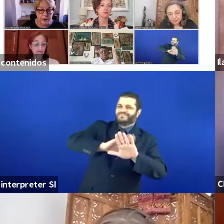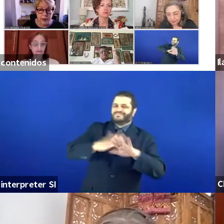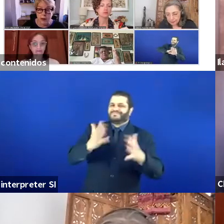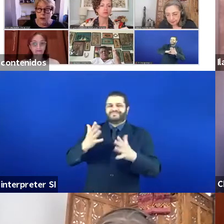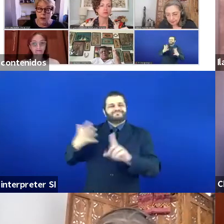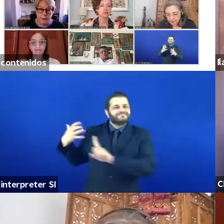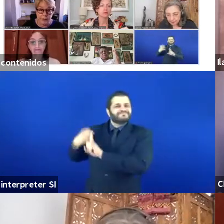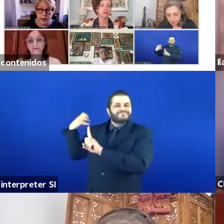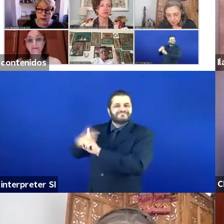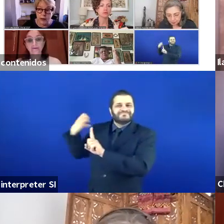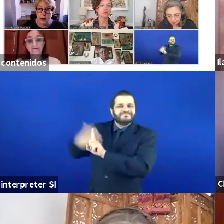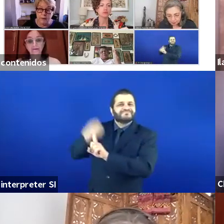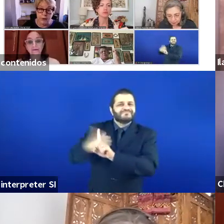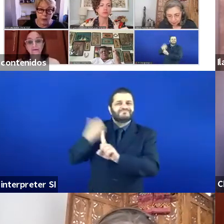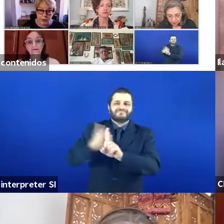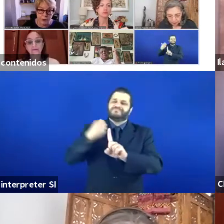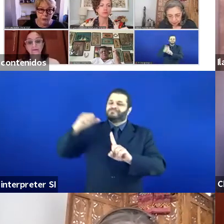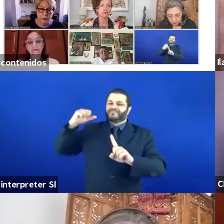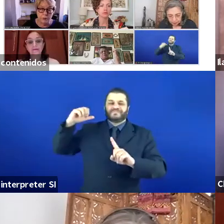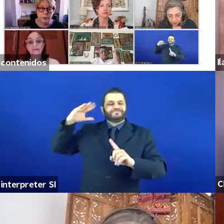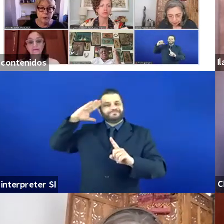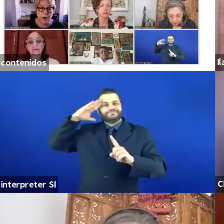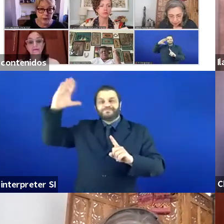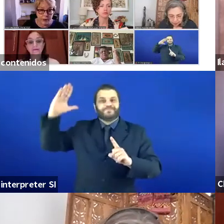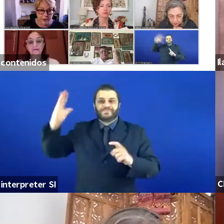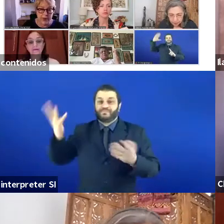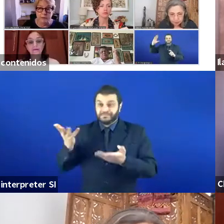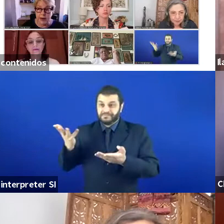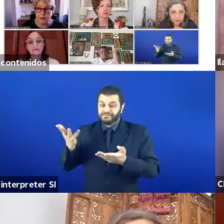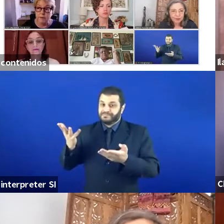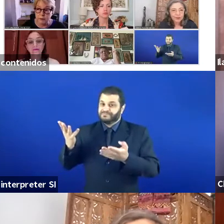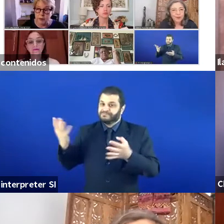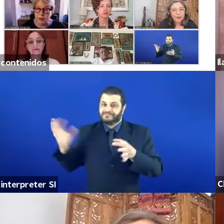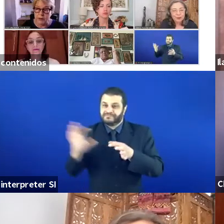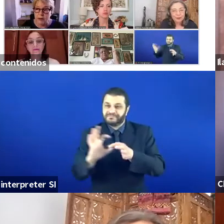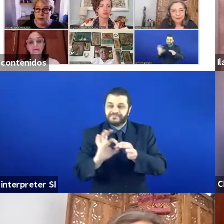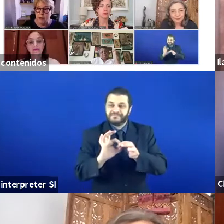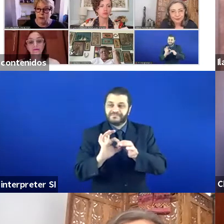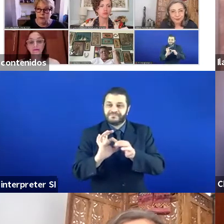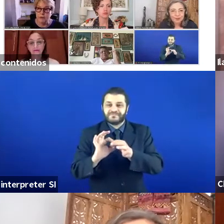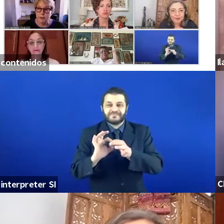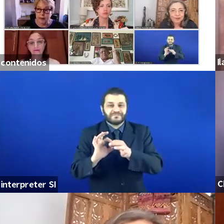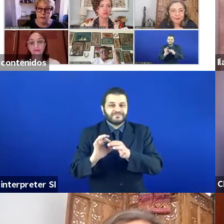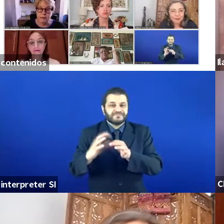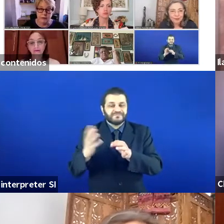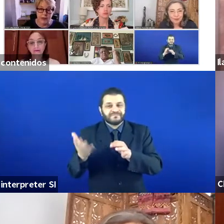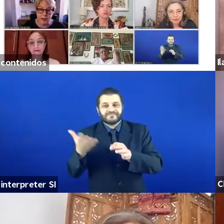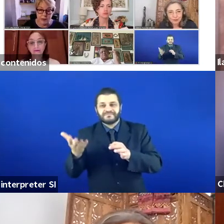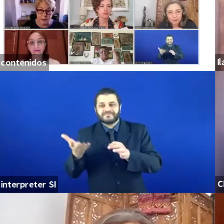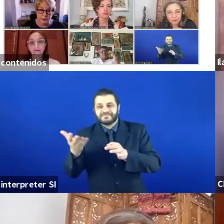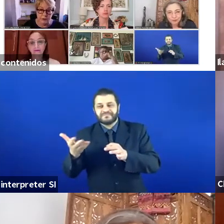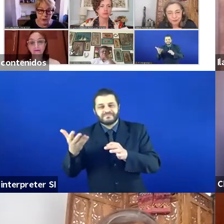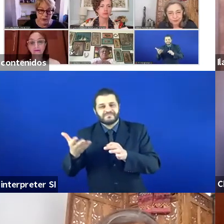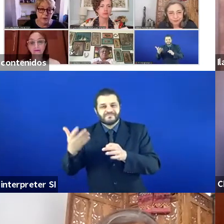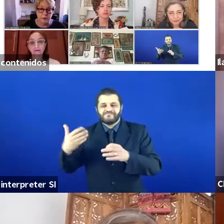I think the effort to broaden the impact of human rights and to begin to recognize